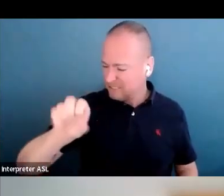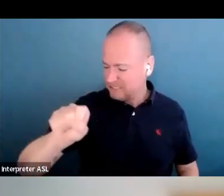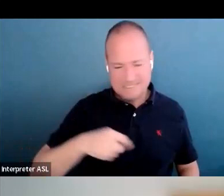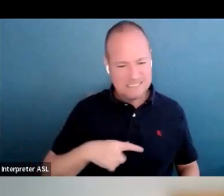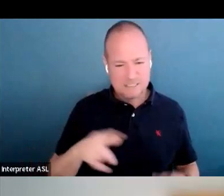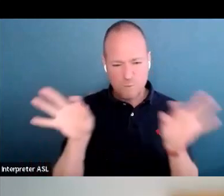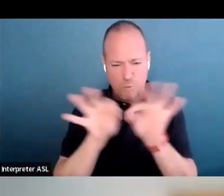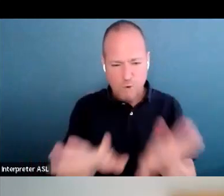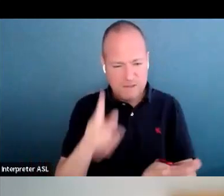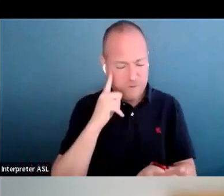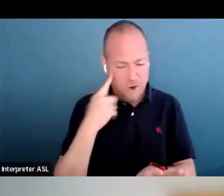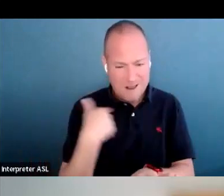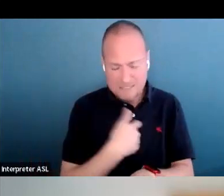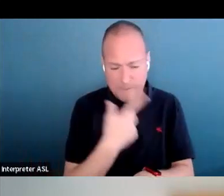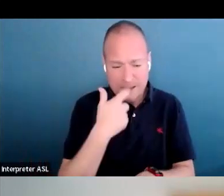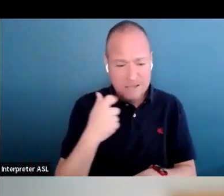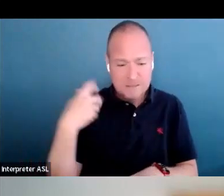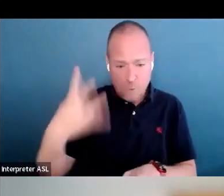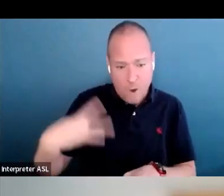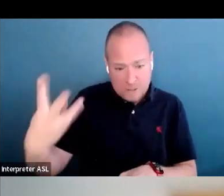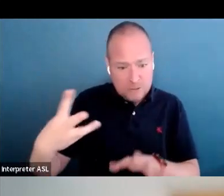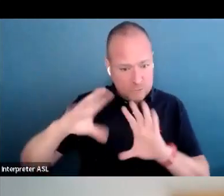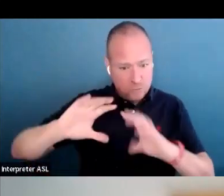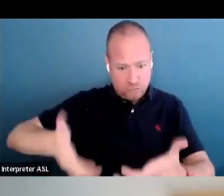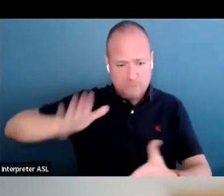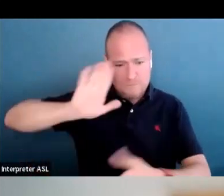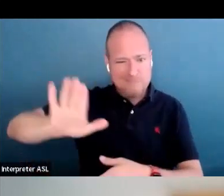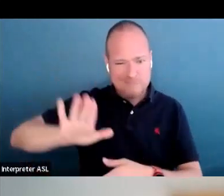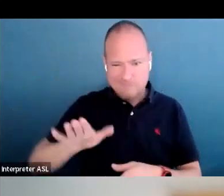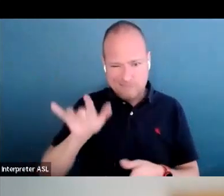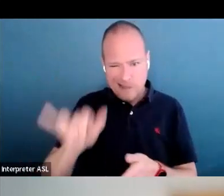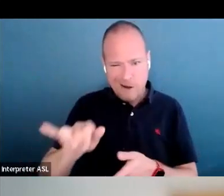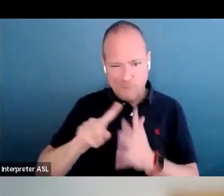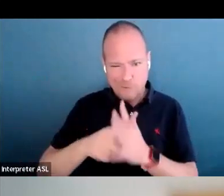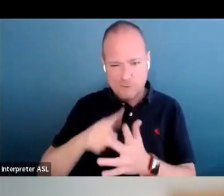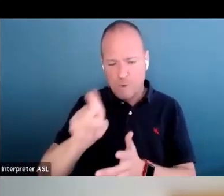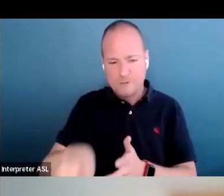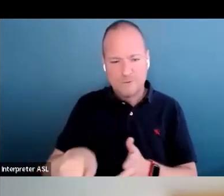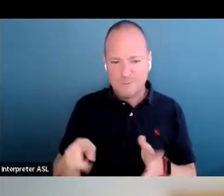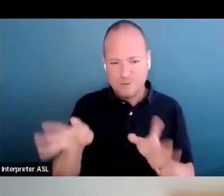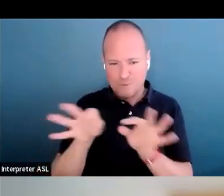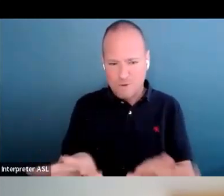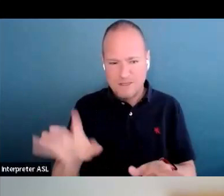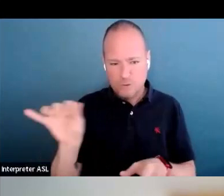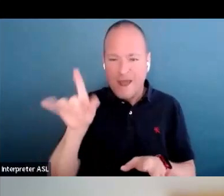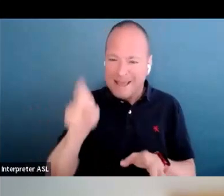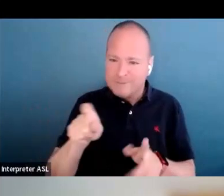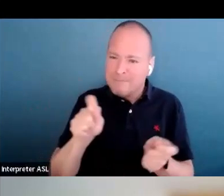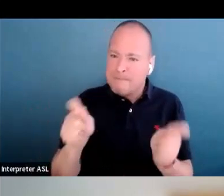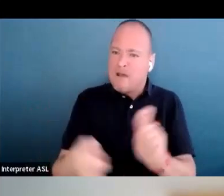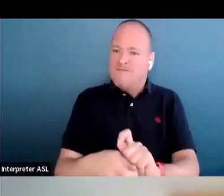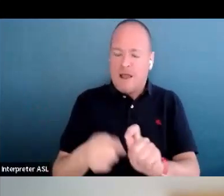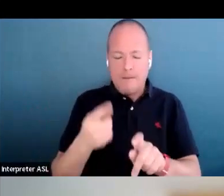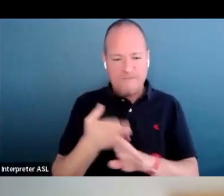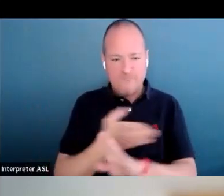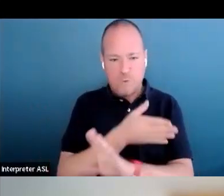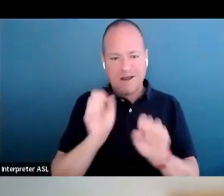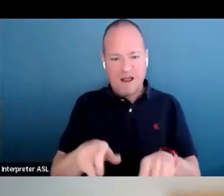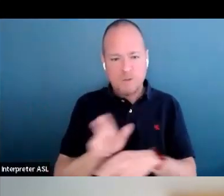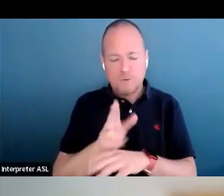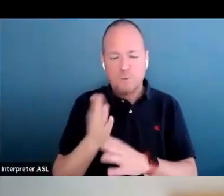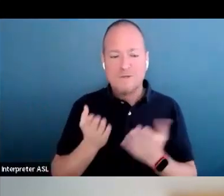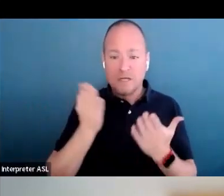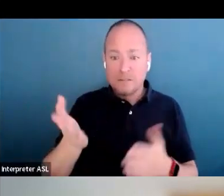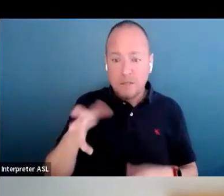Group's original question is useless, too. It needs to be modified before it can be used. We suggest something like, do you